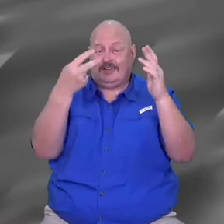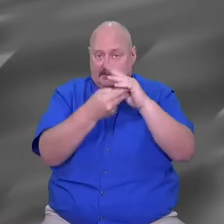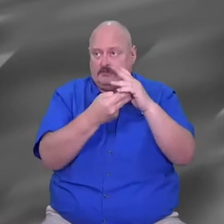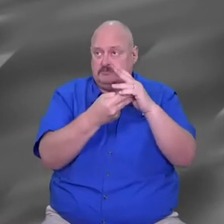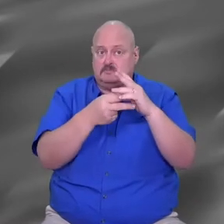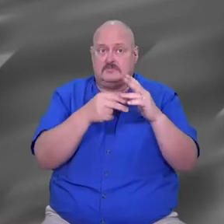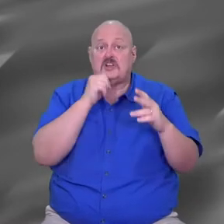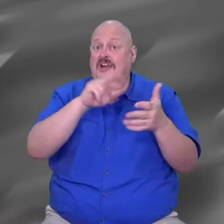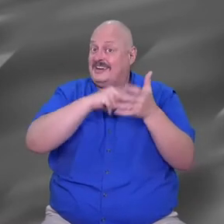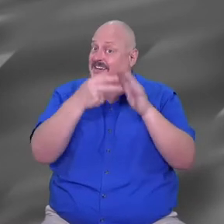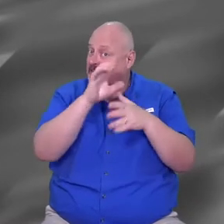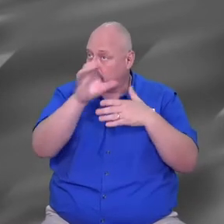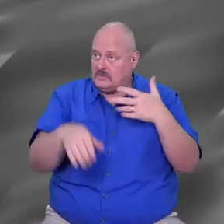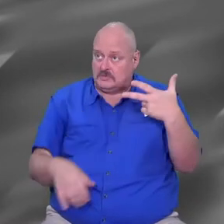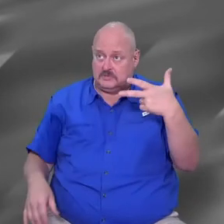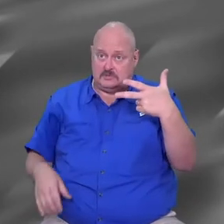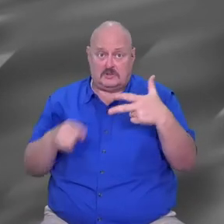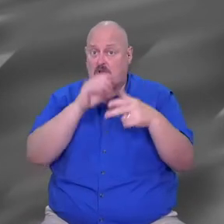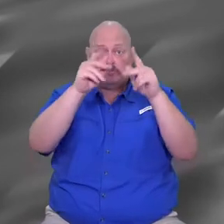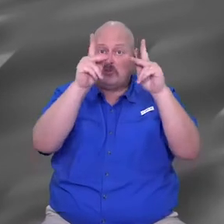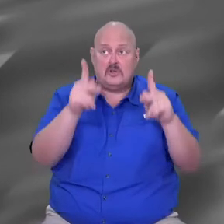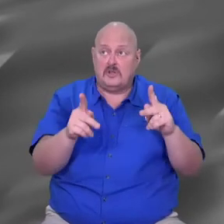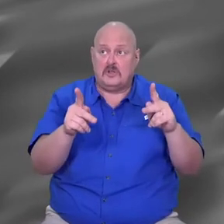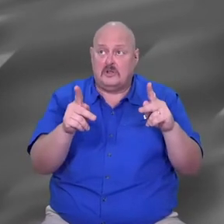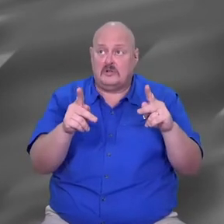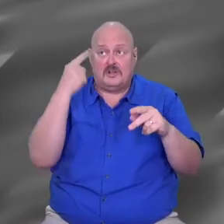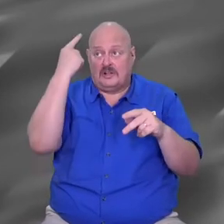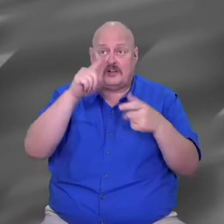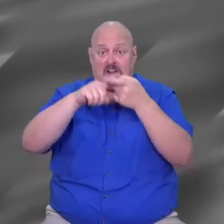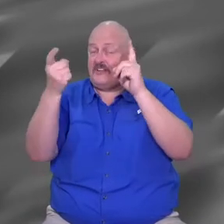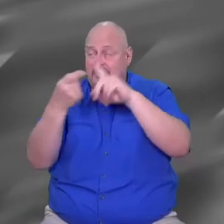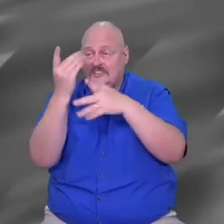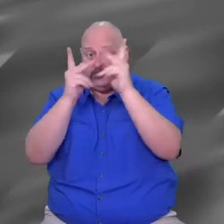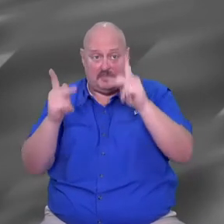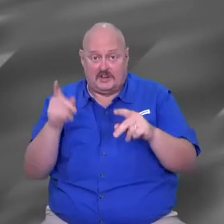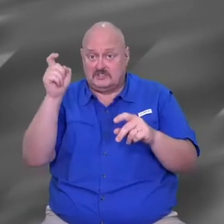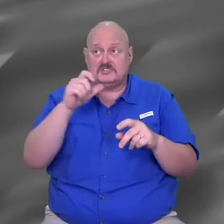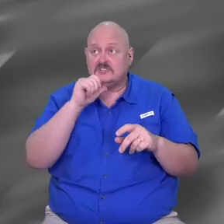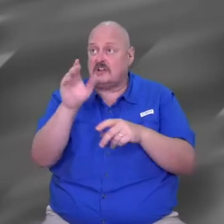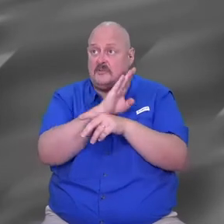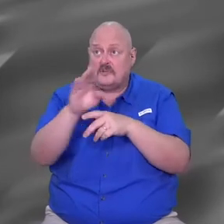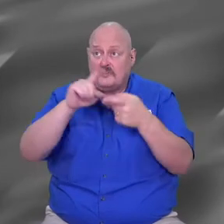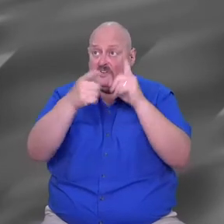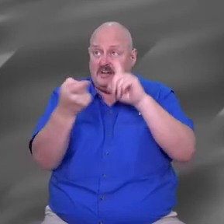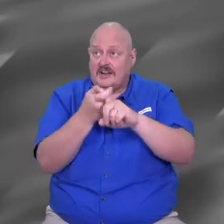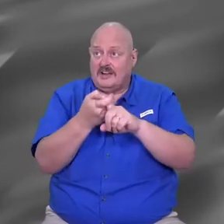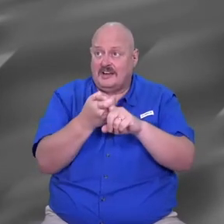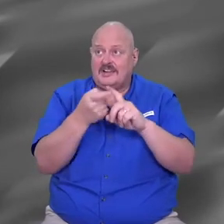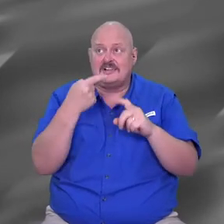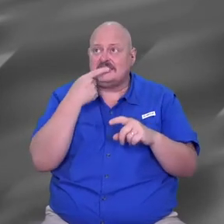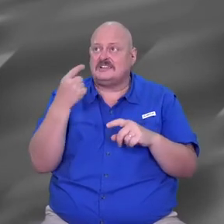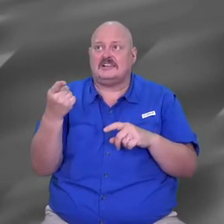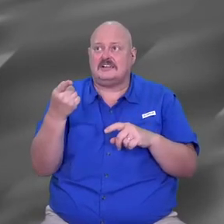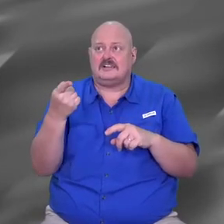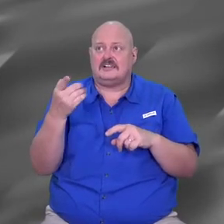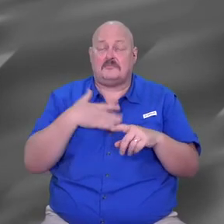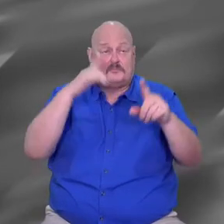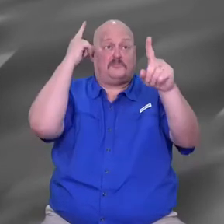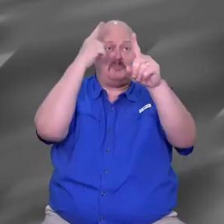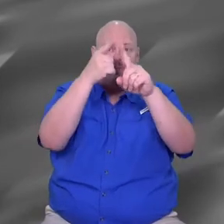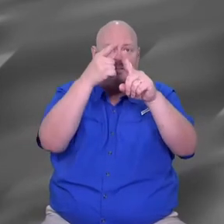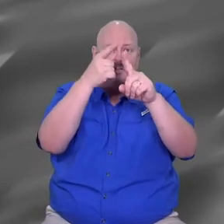consequences there. Nobody entertains a, quote, friendship with someone they shouldn't have business having a friendship with and says, you know, it is my goal here to